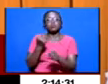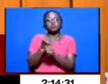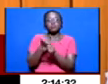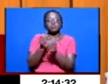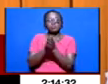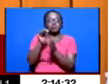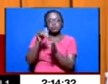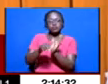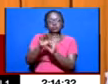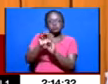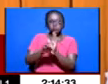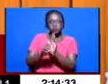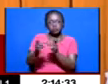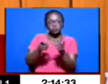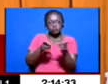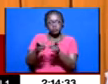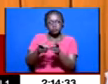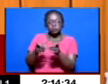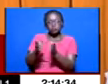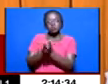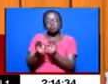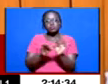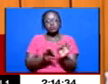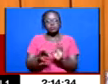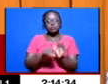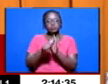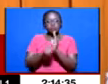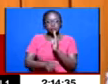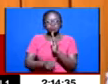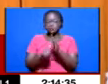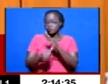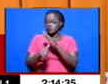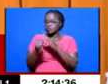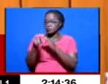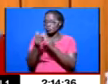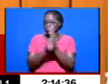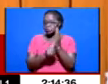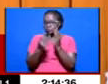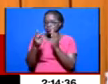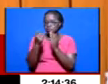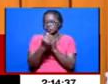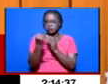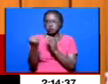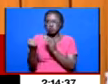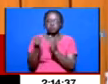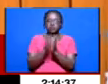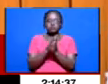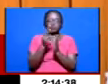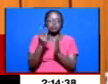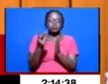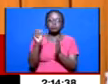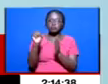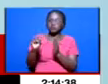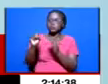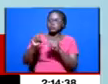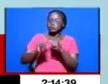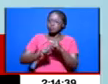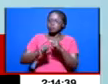of the Constitution as stipulated under Articles 255, 256, and 257 of the